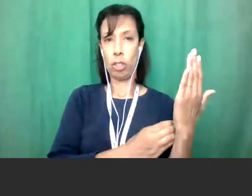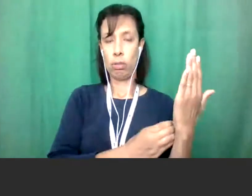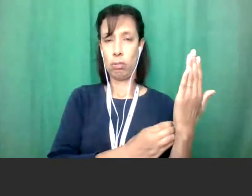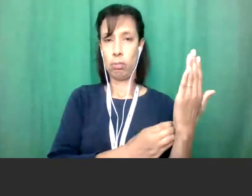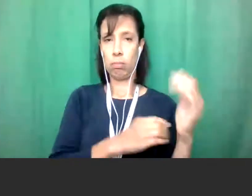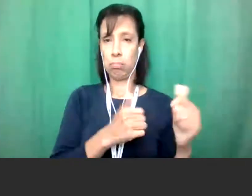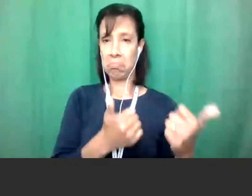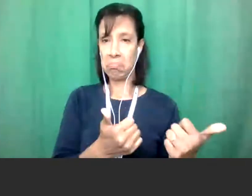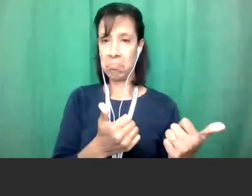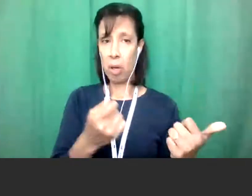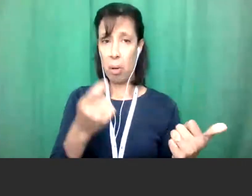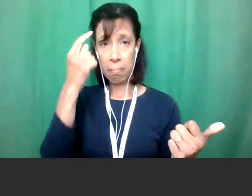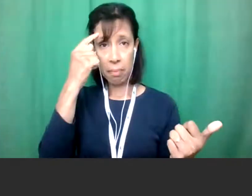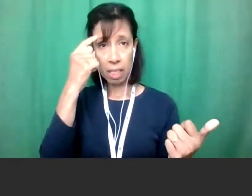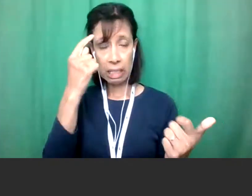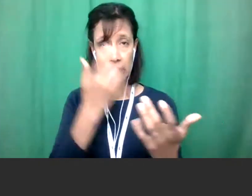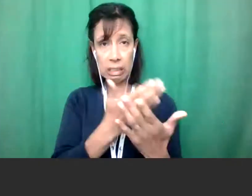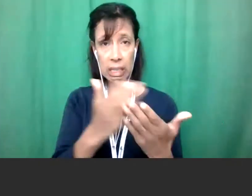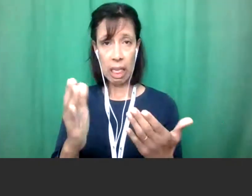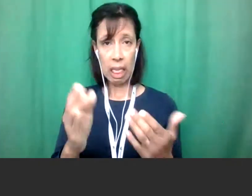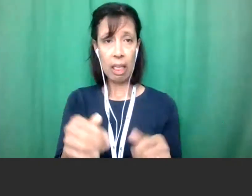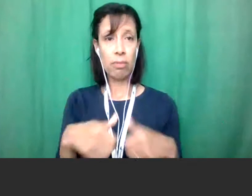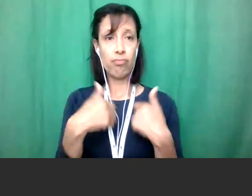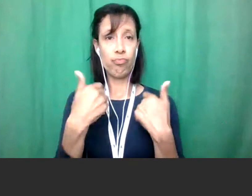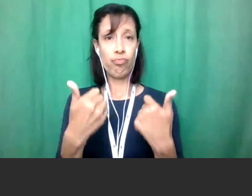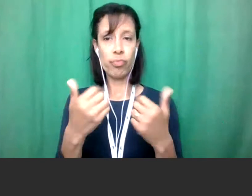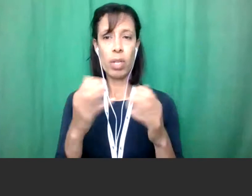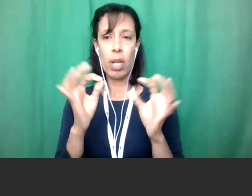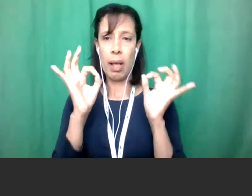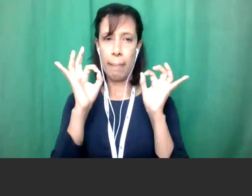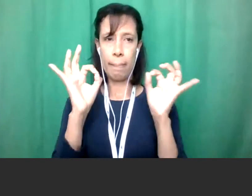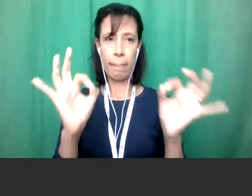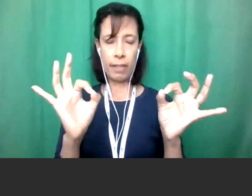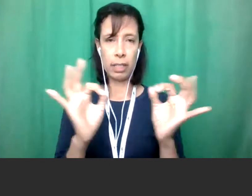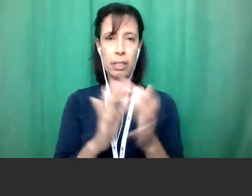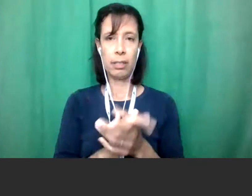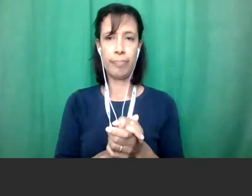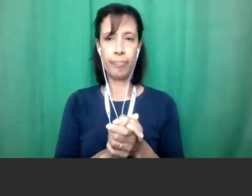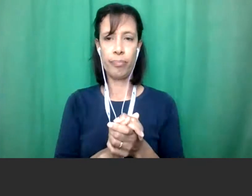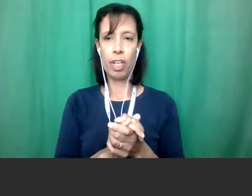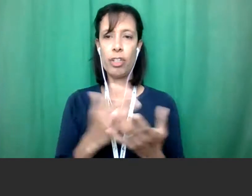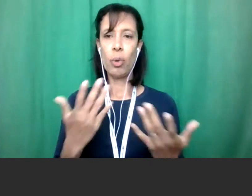Great, that's good. Okay, I am going to go back to sharing my screen again.